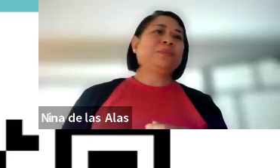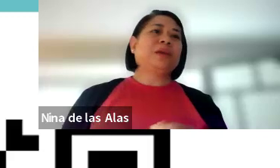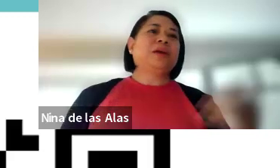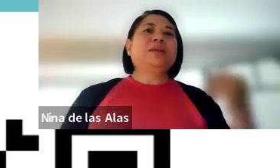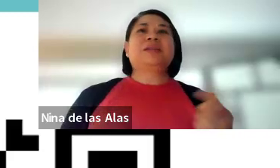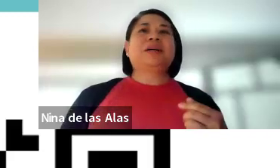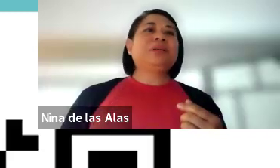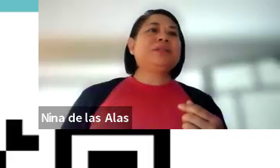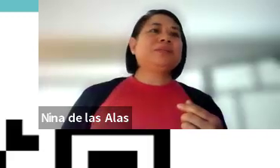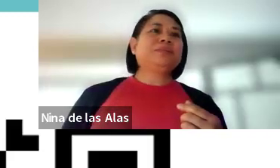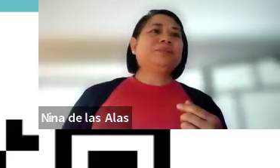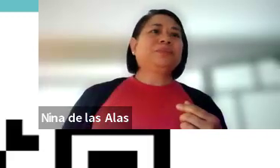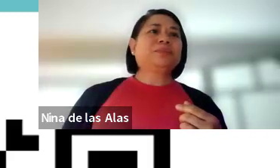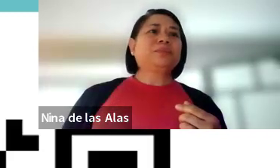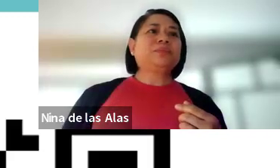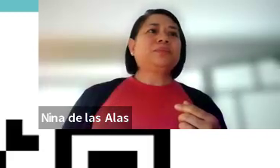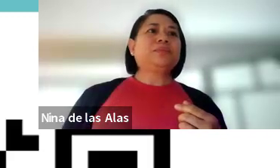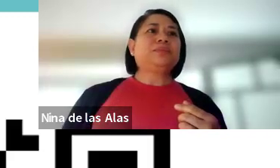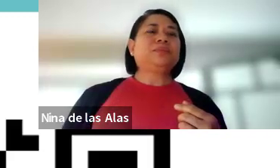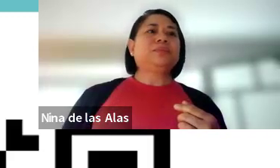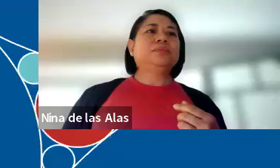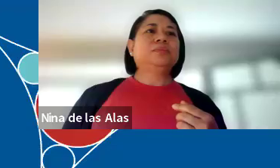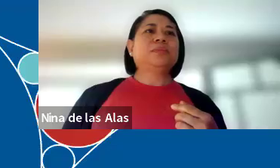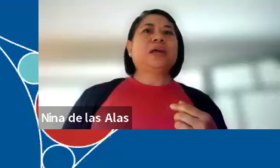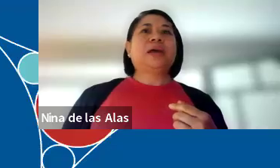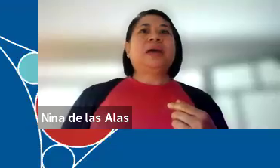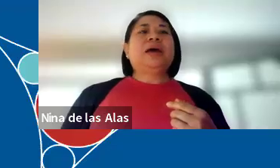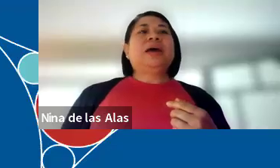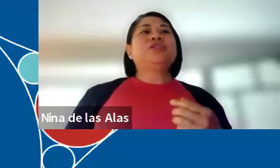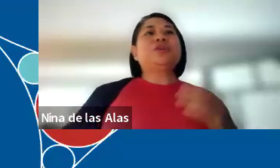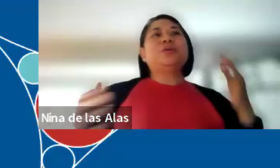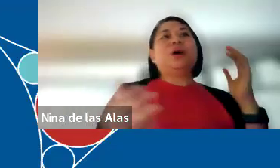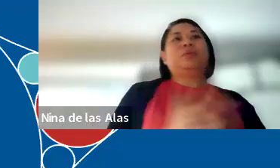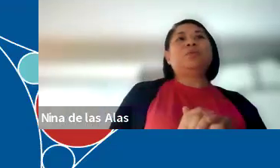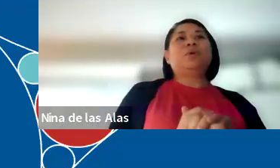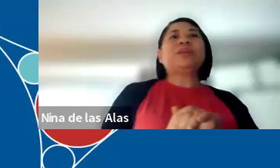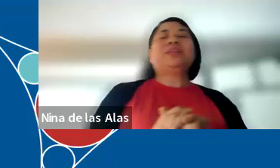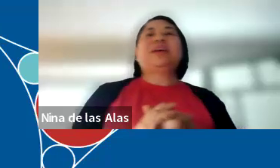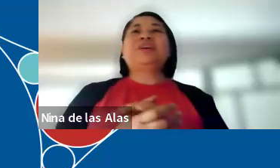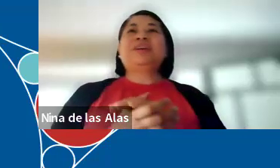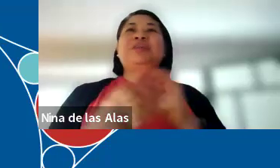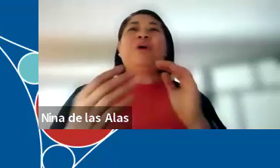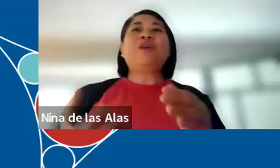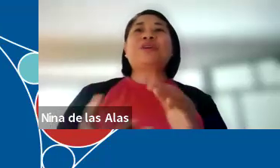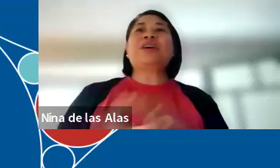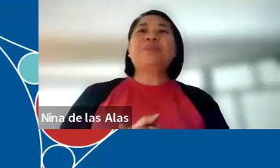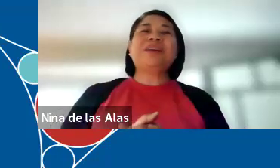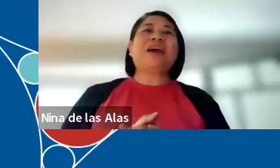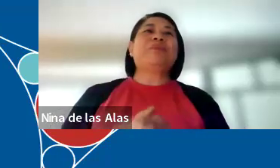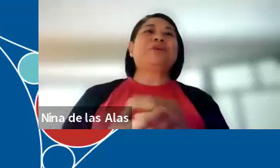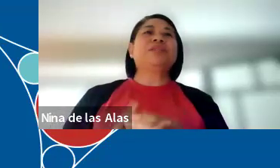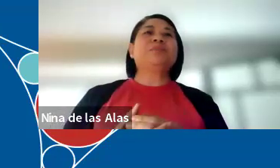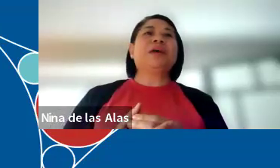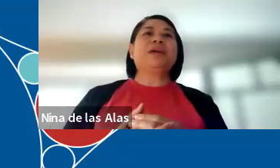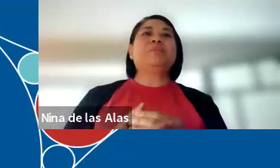helpful. Next slide, please. And so we really thank you all for